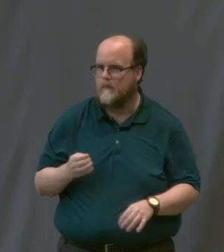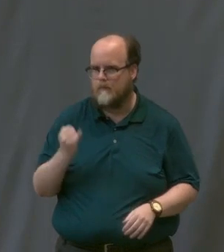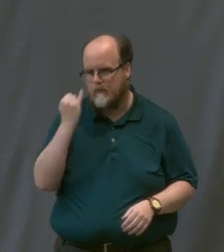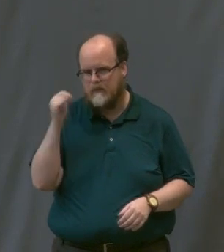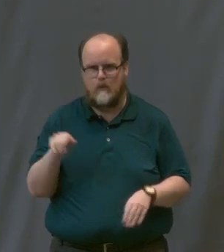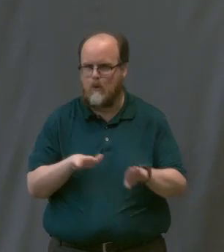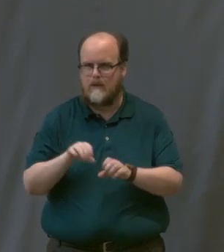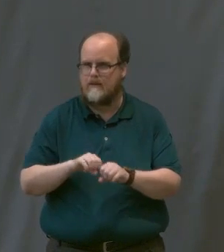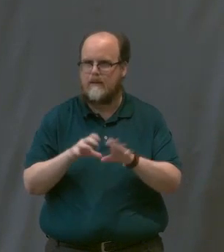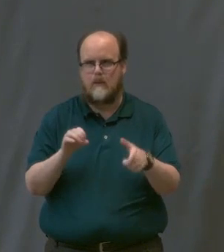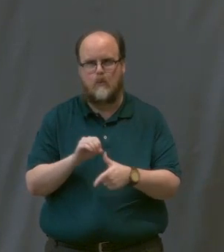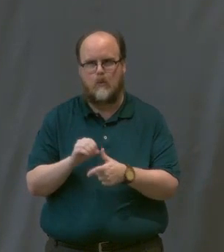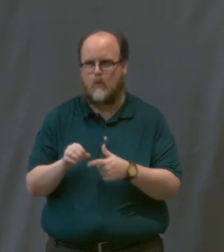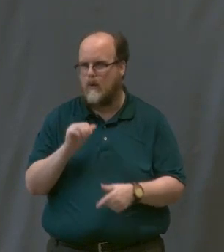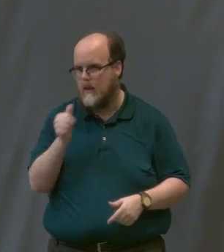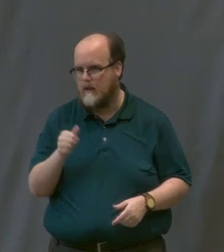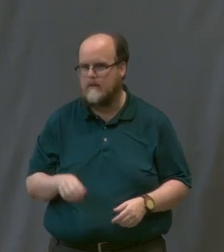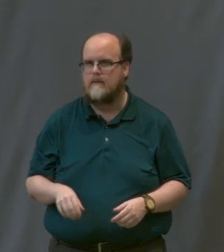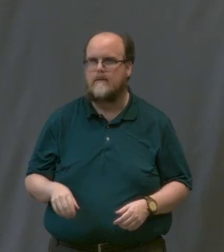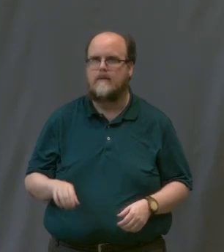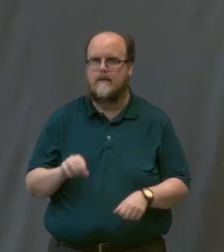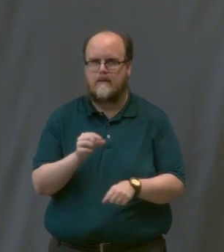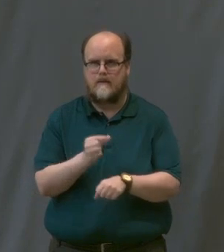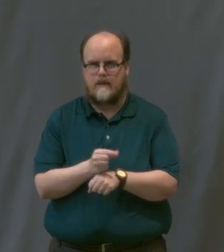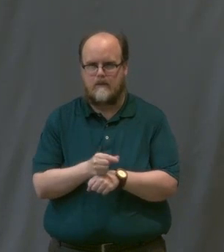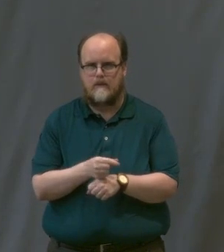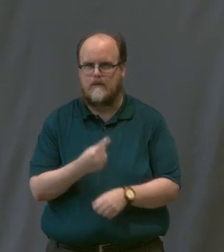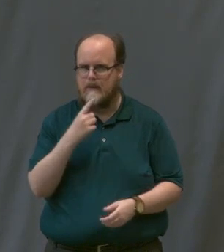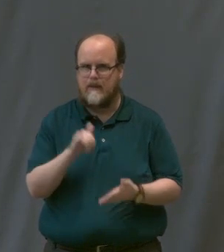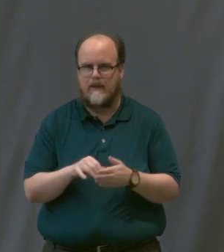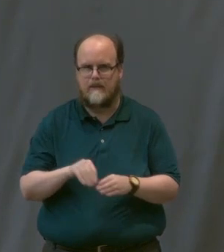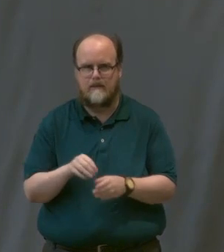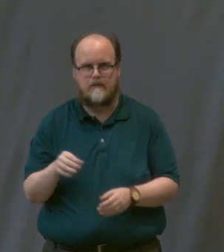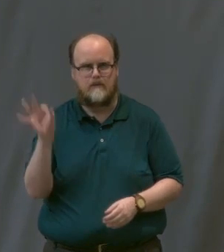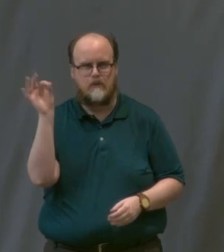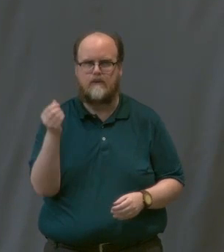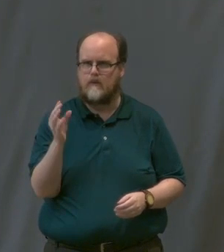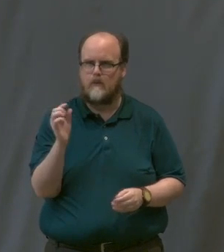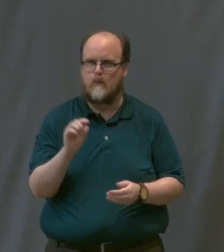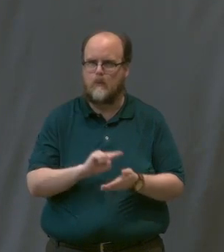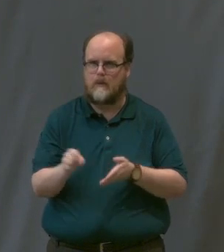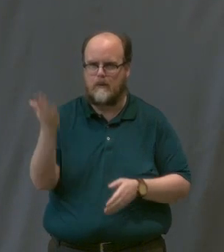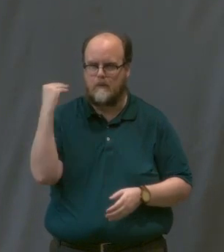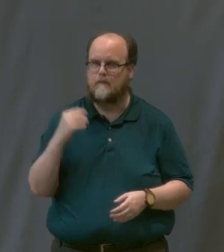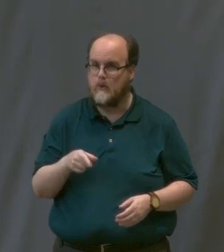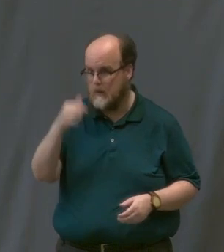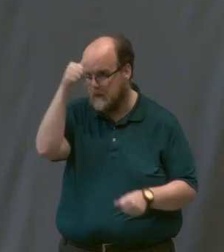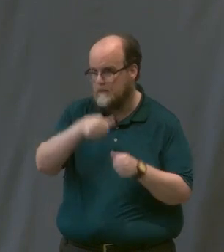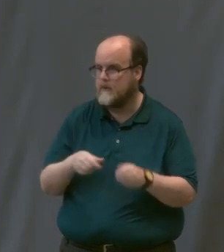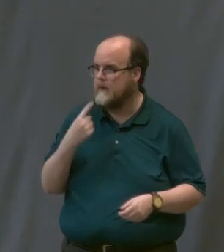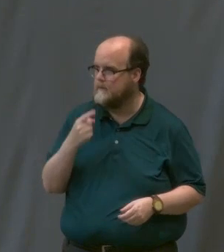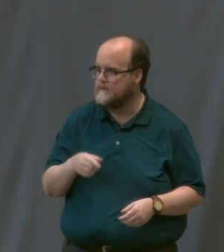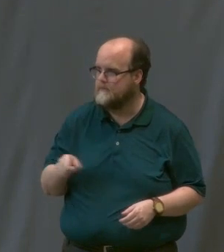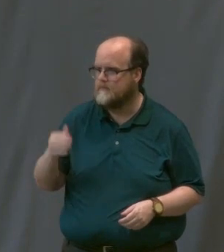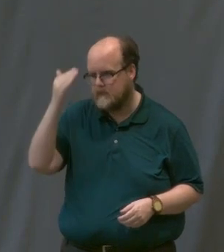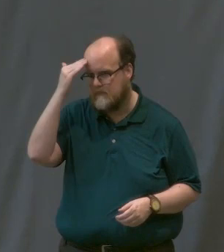light or not. Glenn Colley mentioned that in a sermon several weeks ago. Do you remember that? He mentioned that